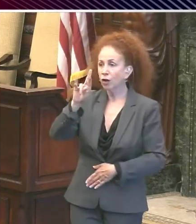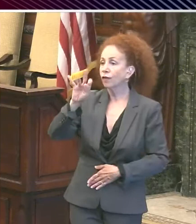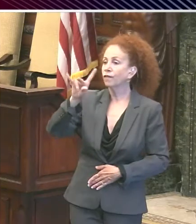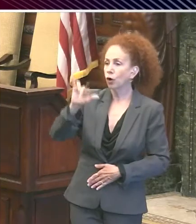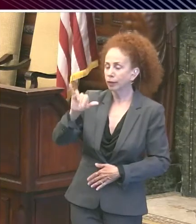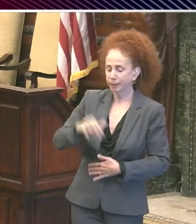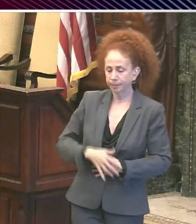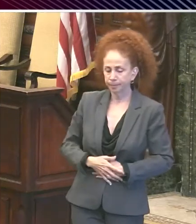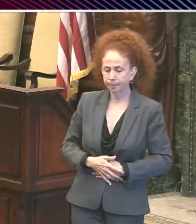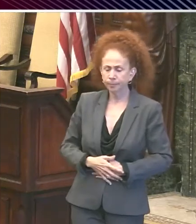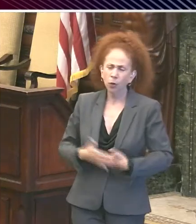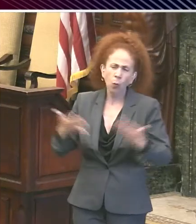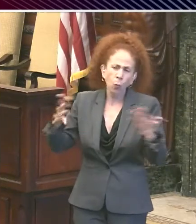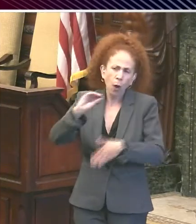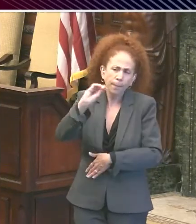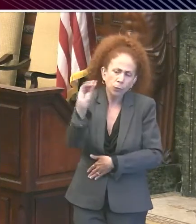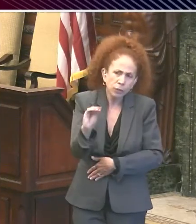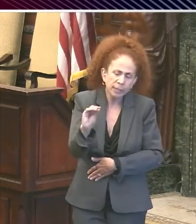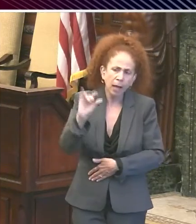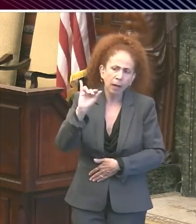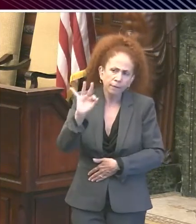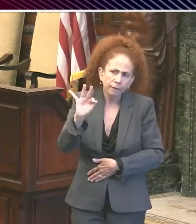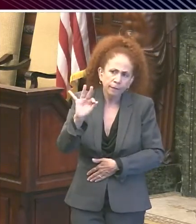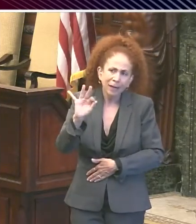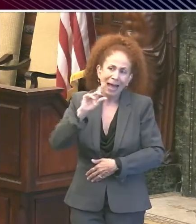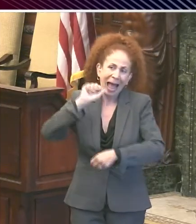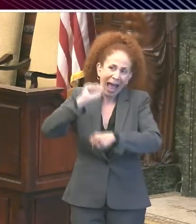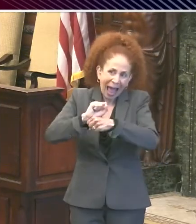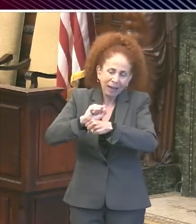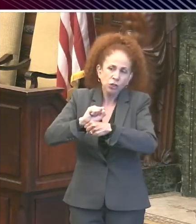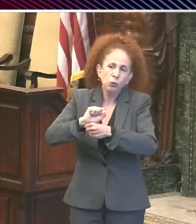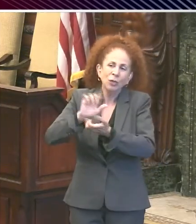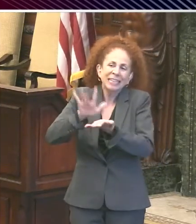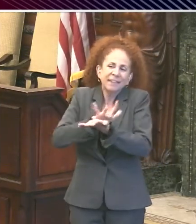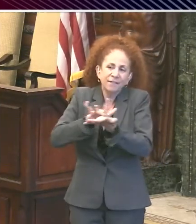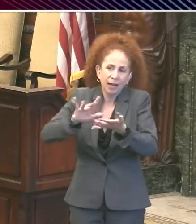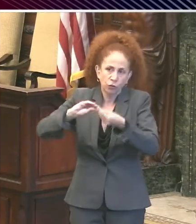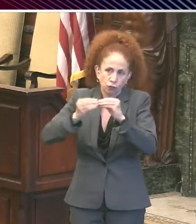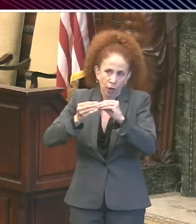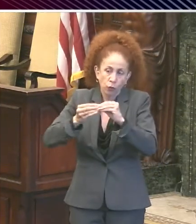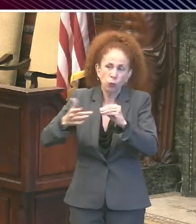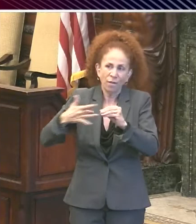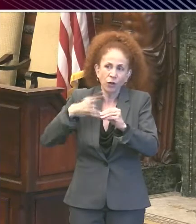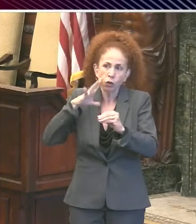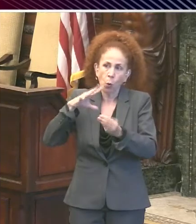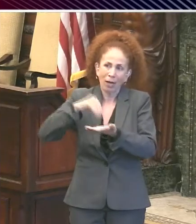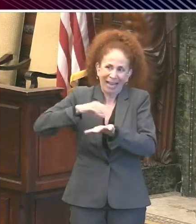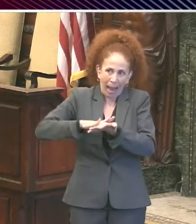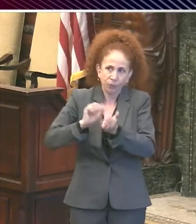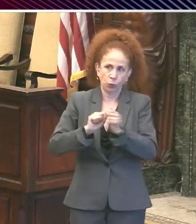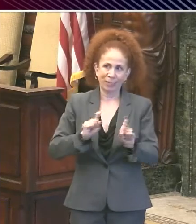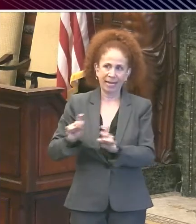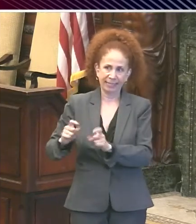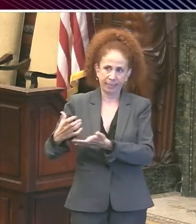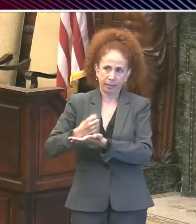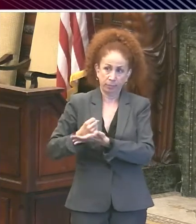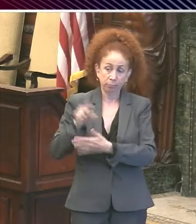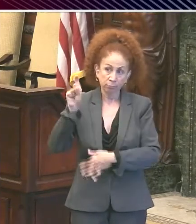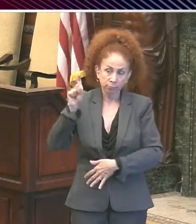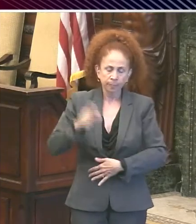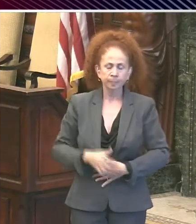Farley. What percent of the actual infection rate do you believe you're capturing with testing?